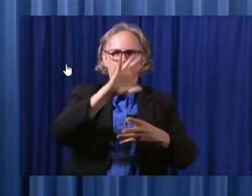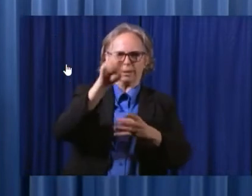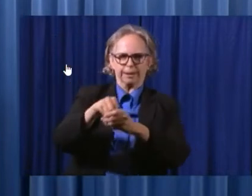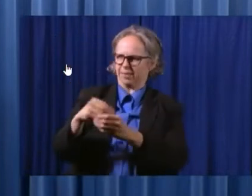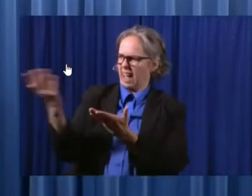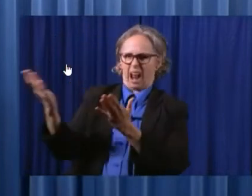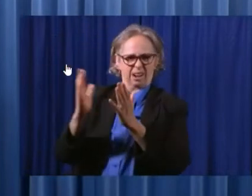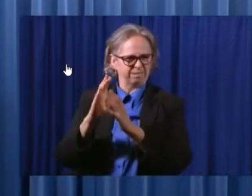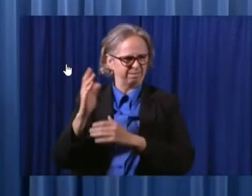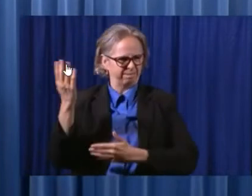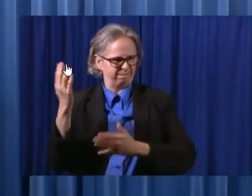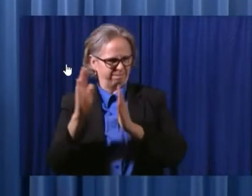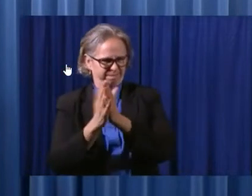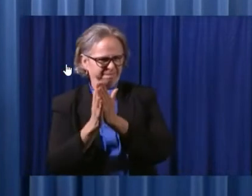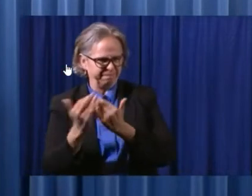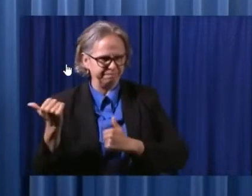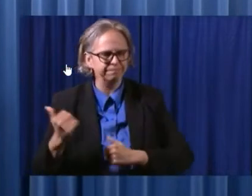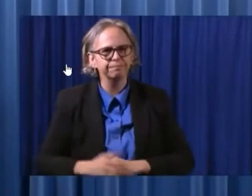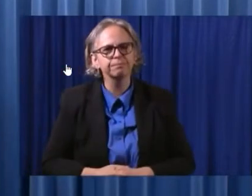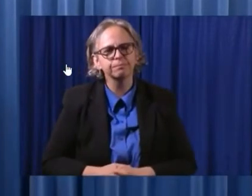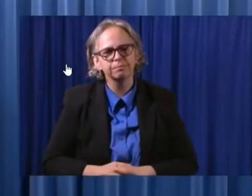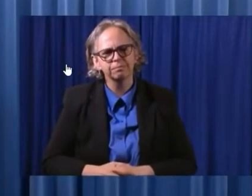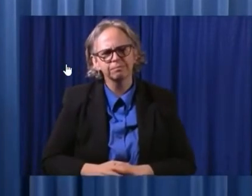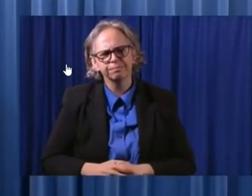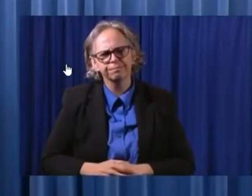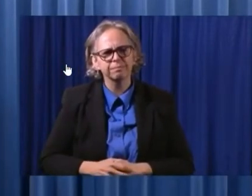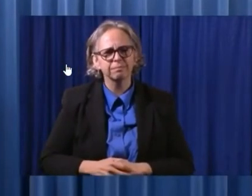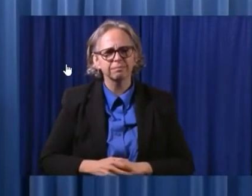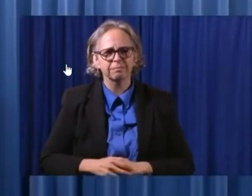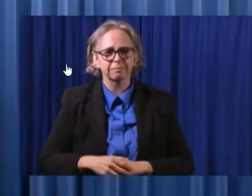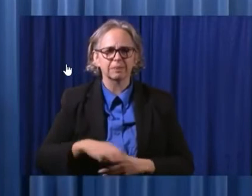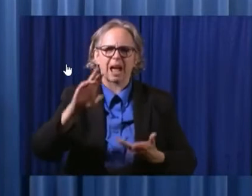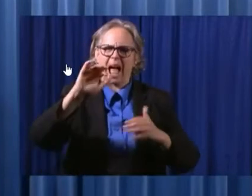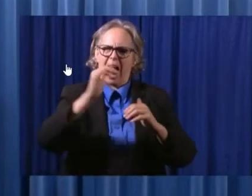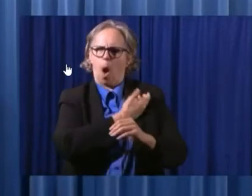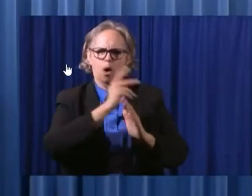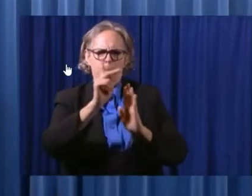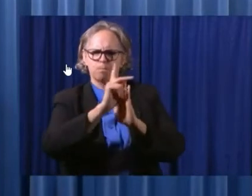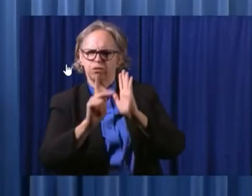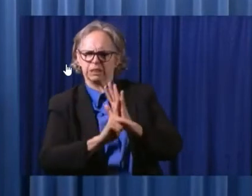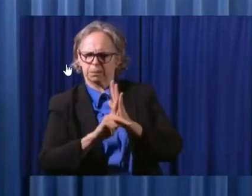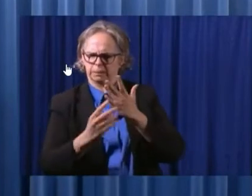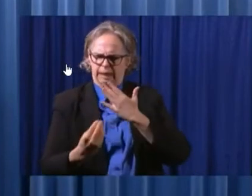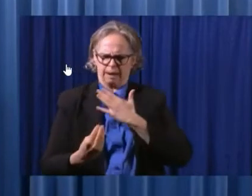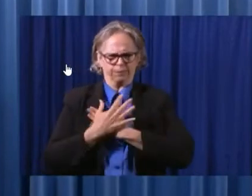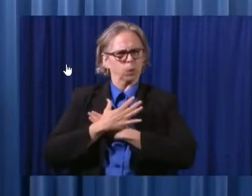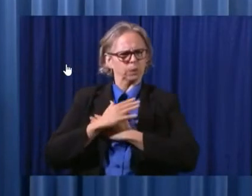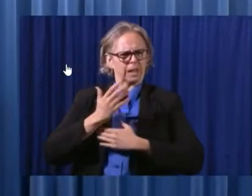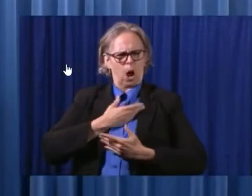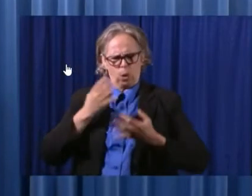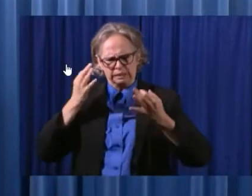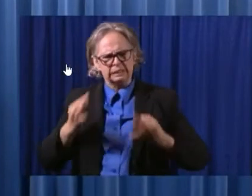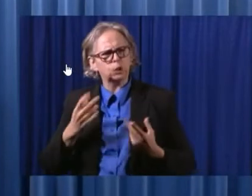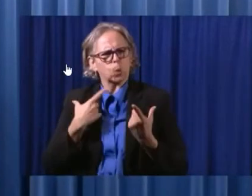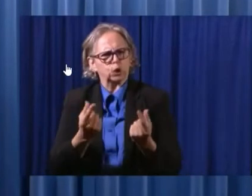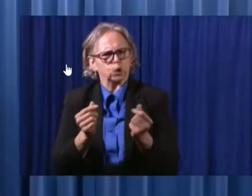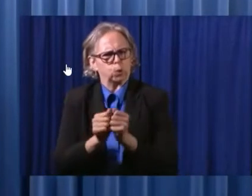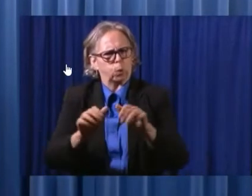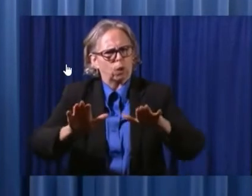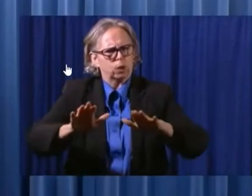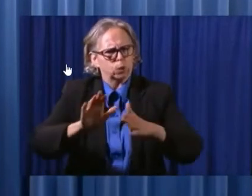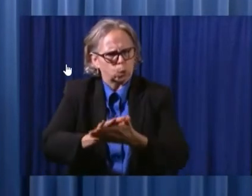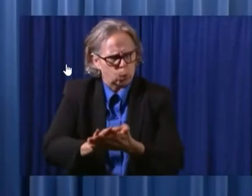principles behind what we are sending to the schools in Ohio. One is that we